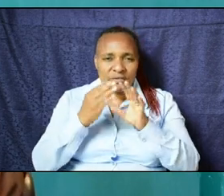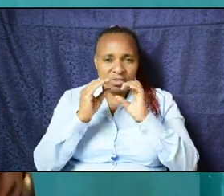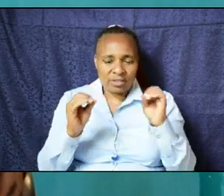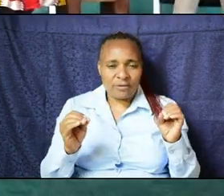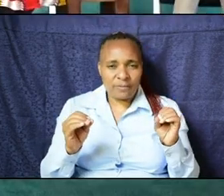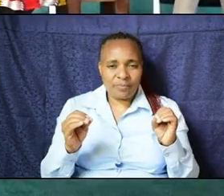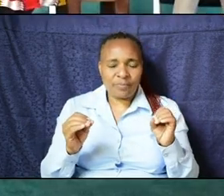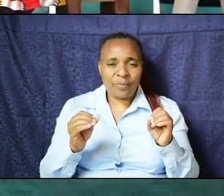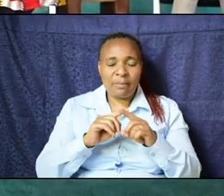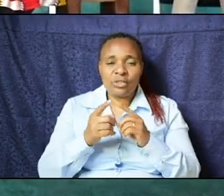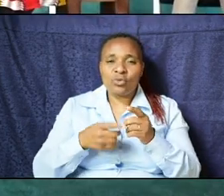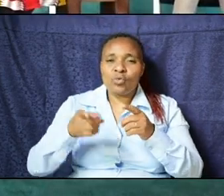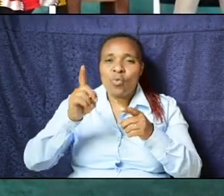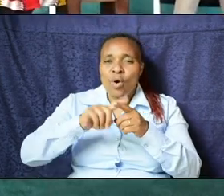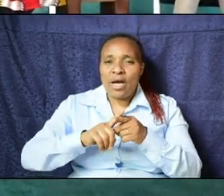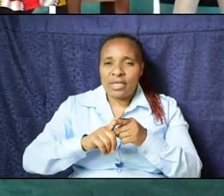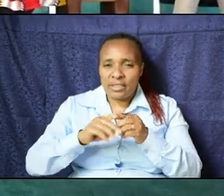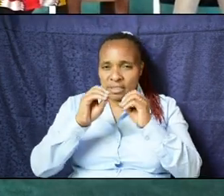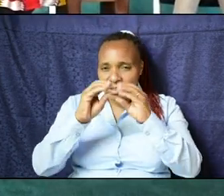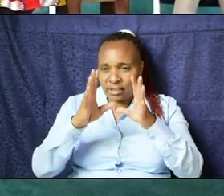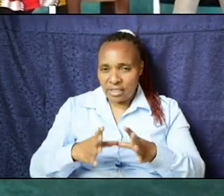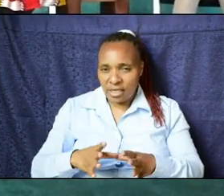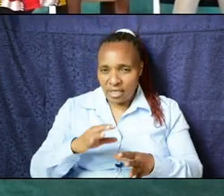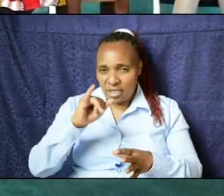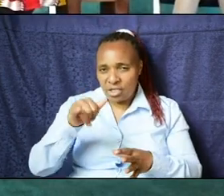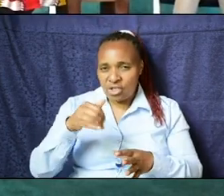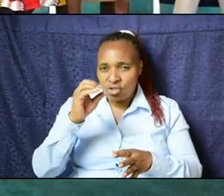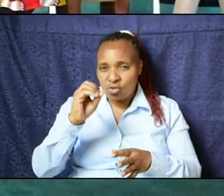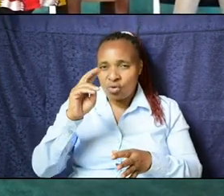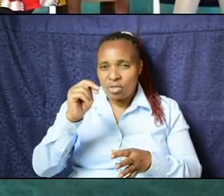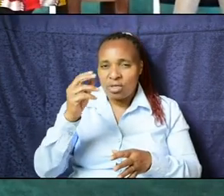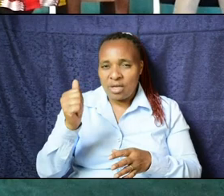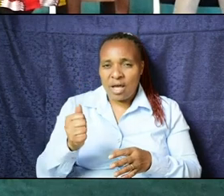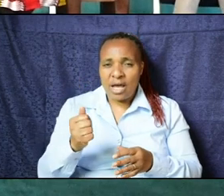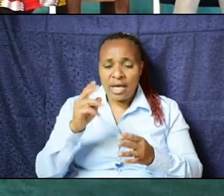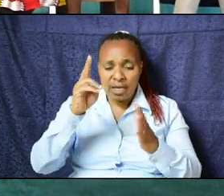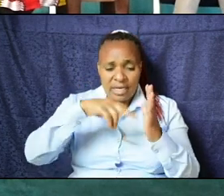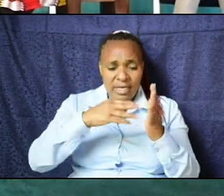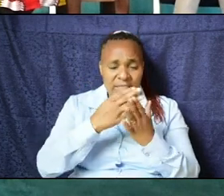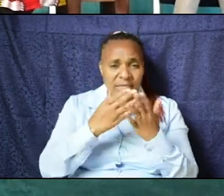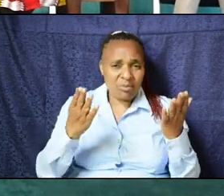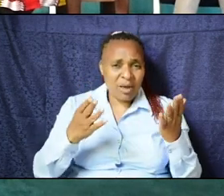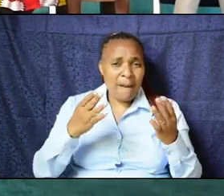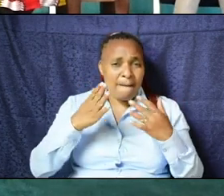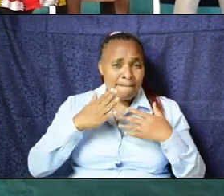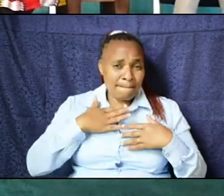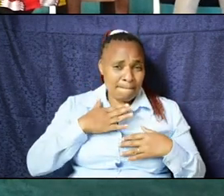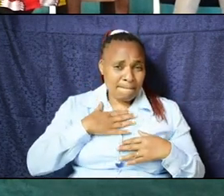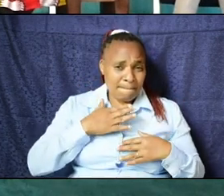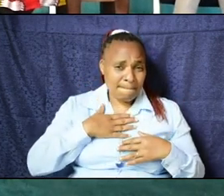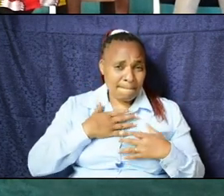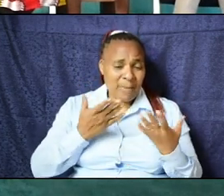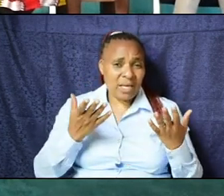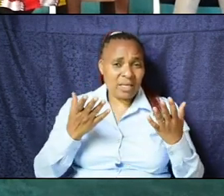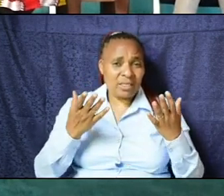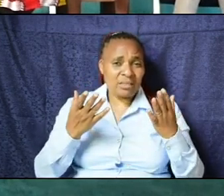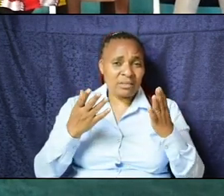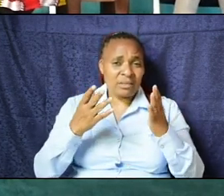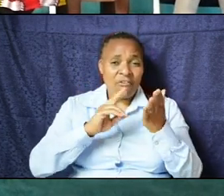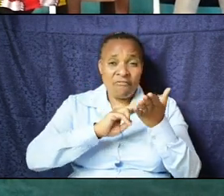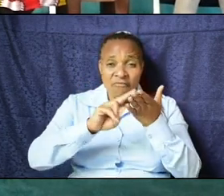Maybe just to add on that as well, Teacher Jonan, I read somewhere that a statement that caught my